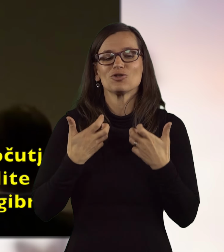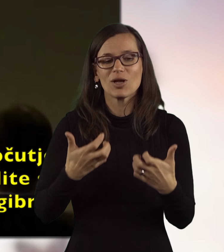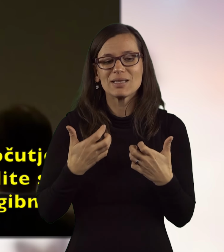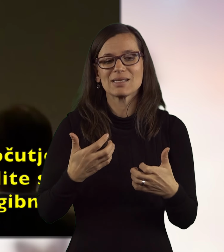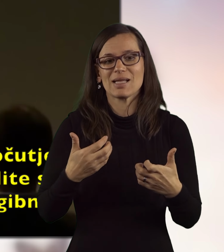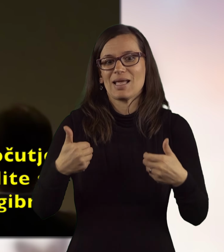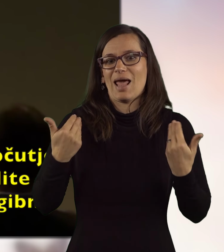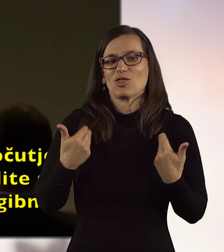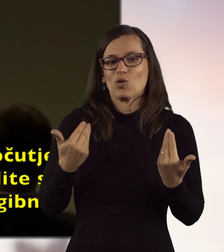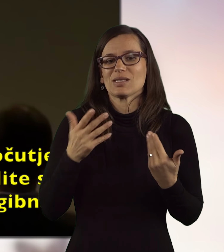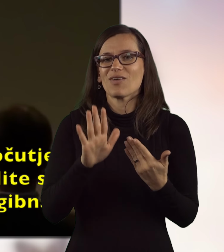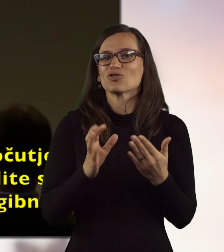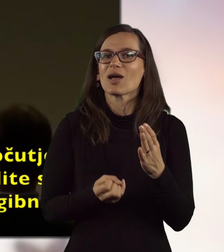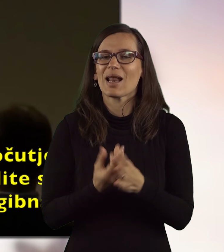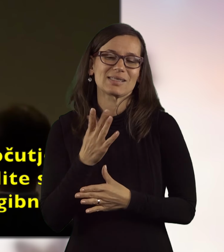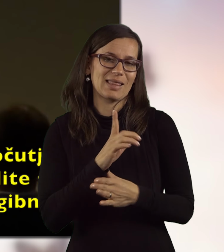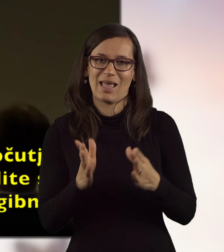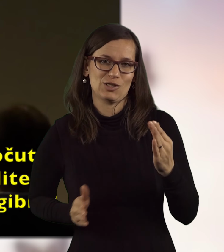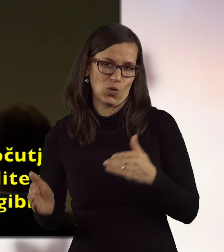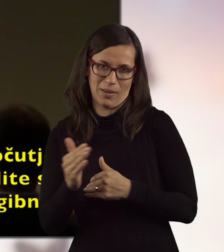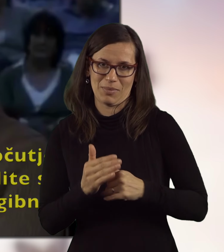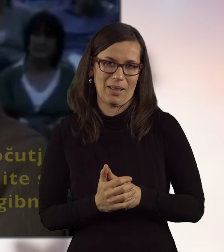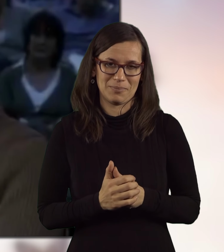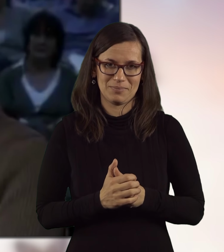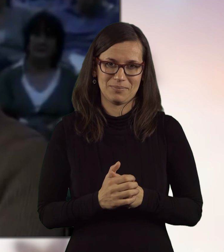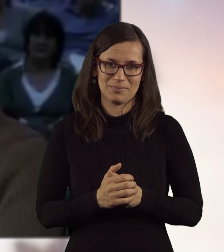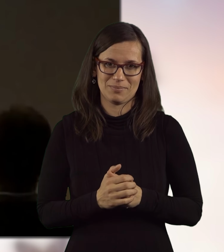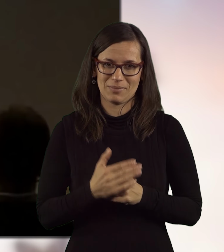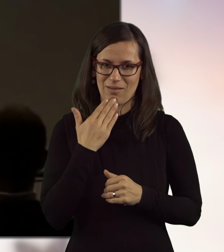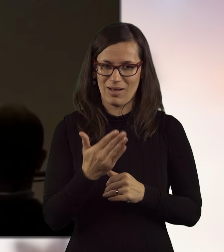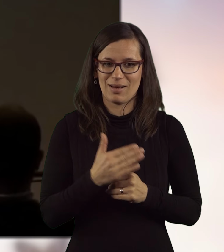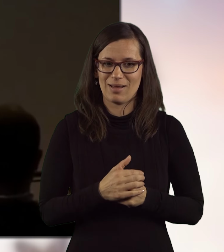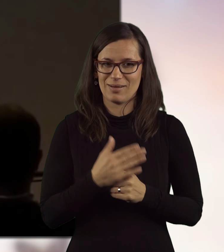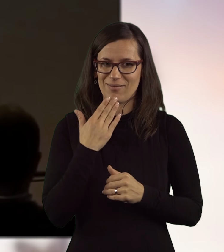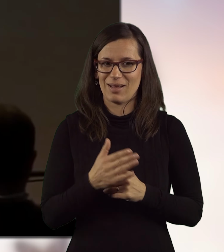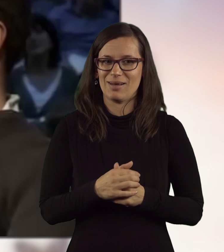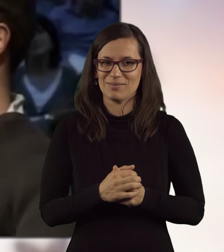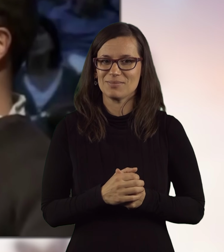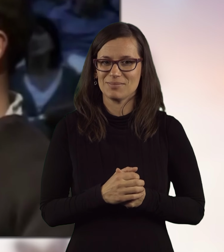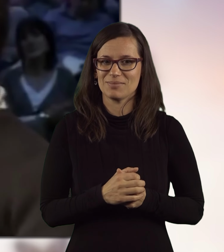And expansion is your inevitable result. Thank you. Yes, indeed. Thanks.